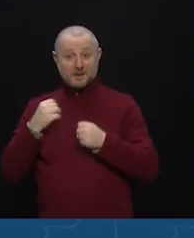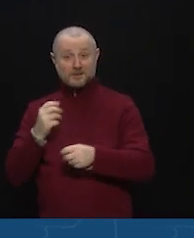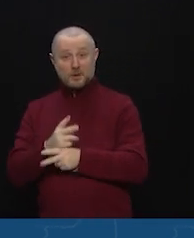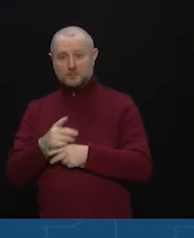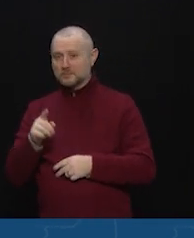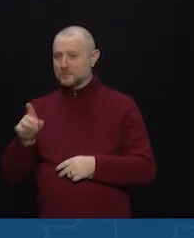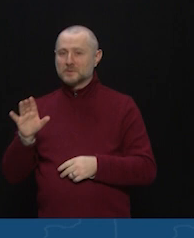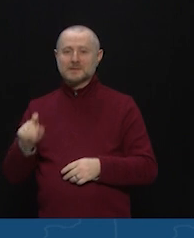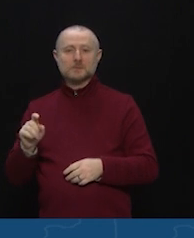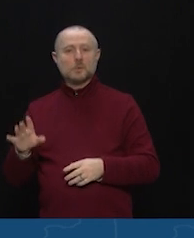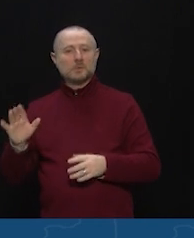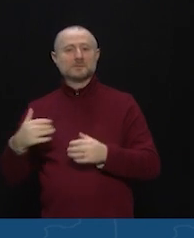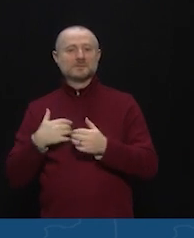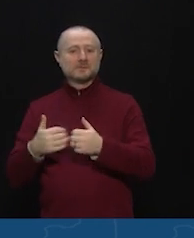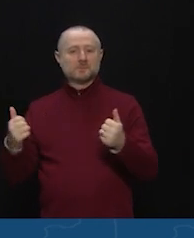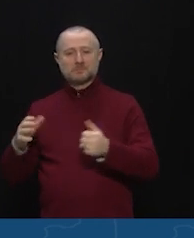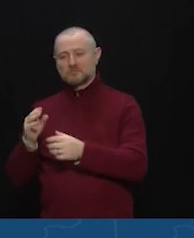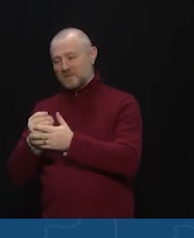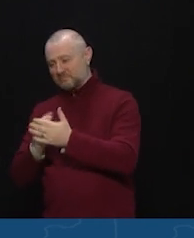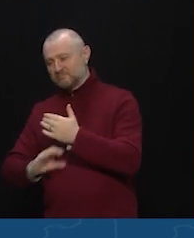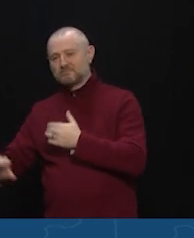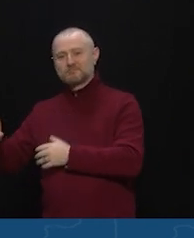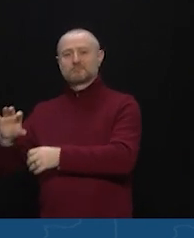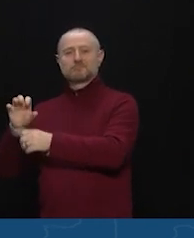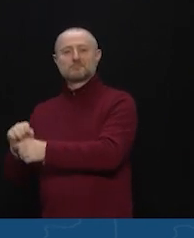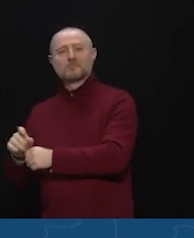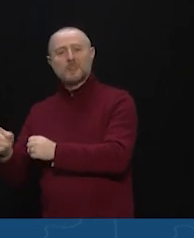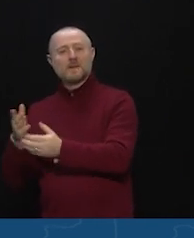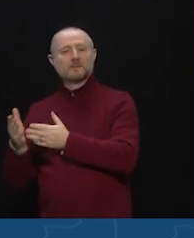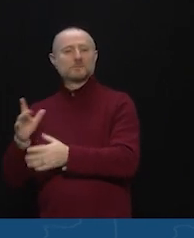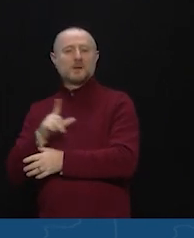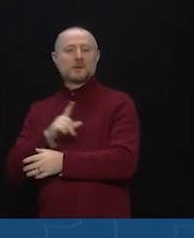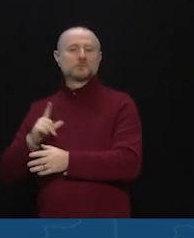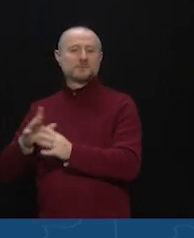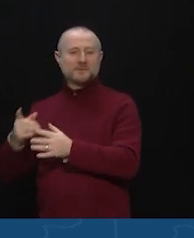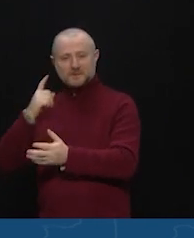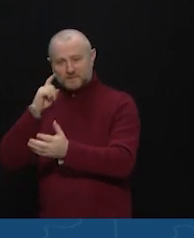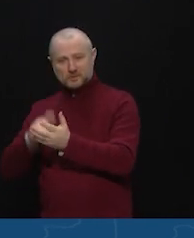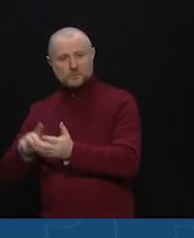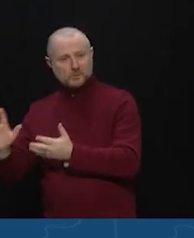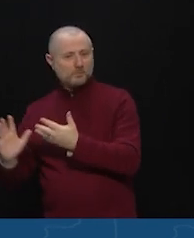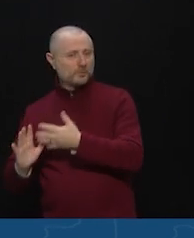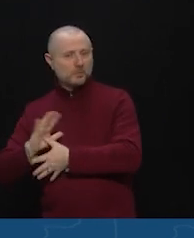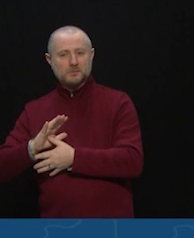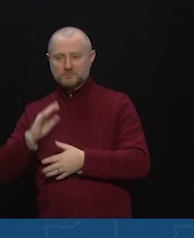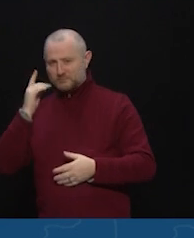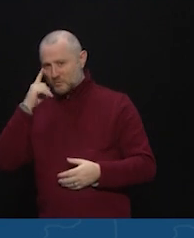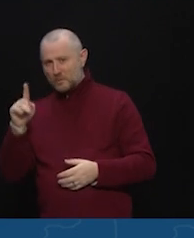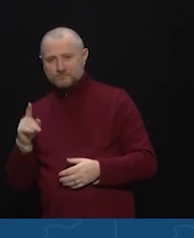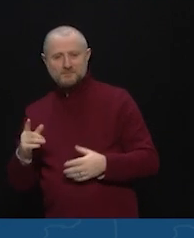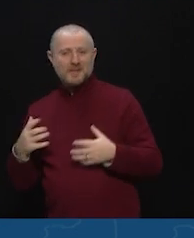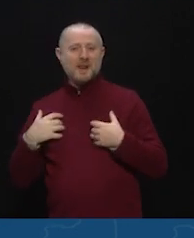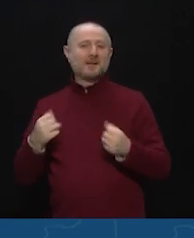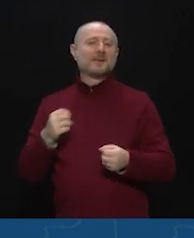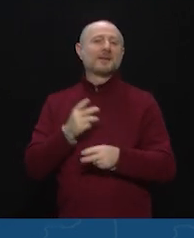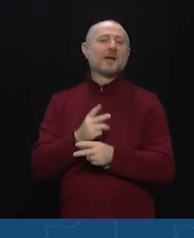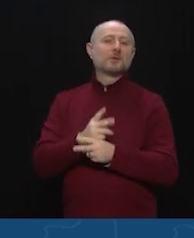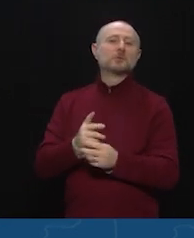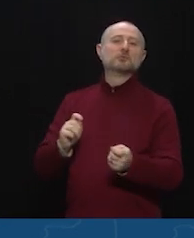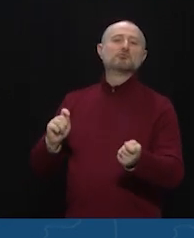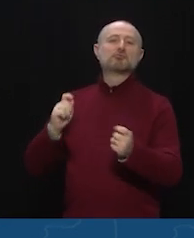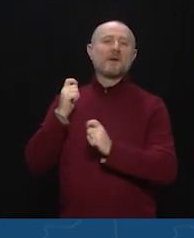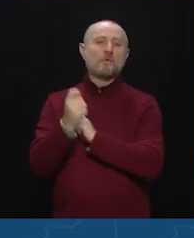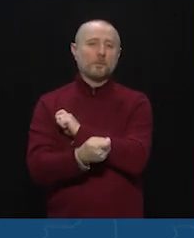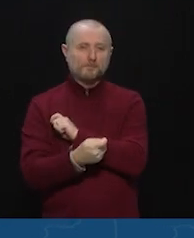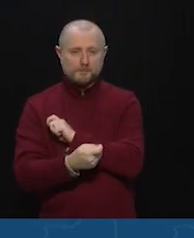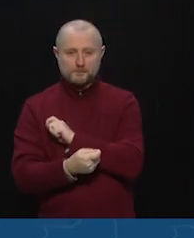money aside, so also to work with the legislature and identify the priorities for healthcare and transformation. $1 billion